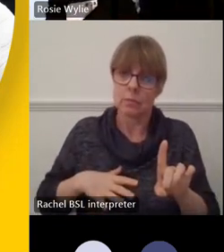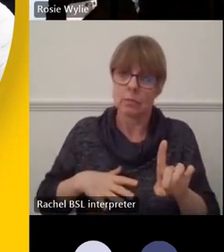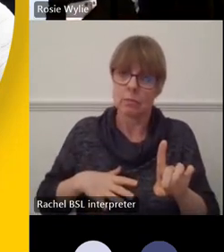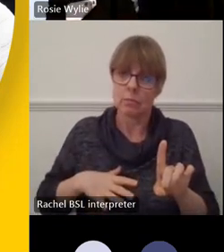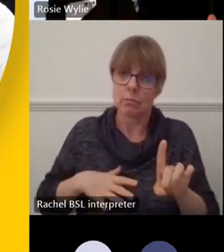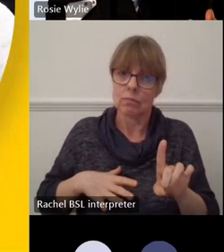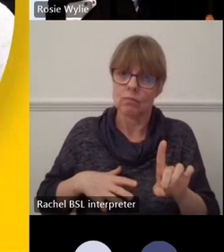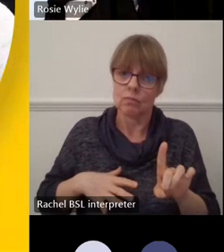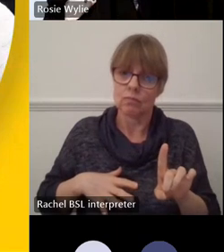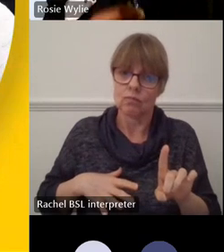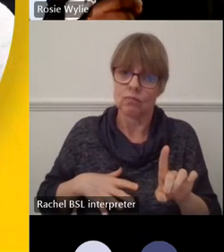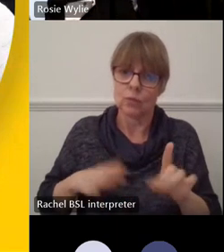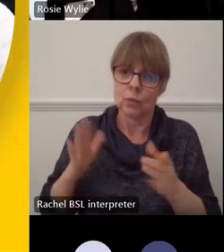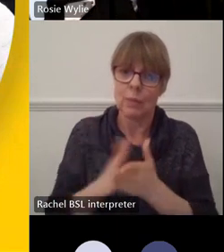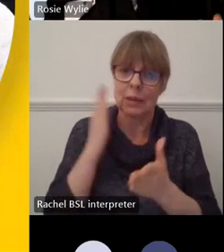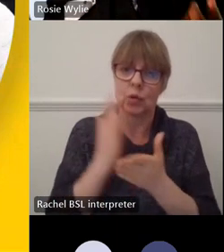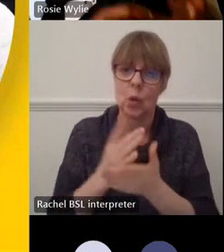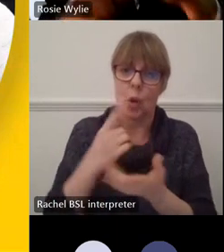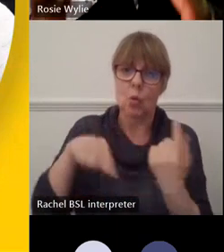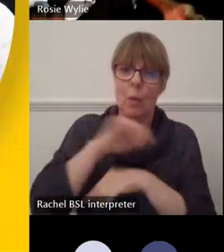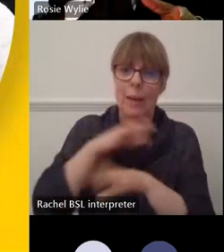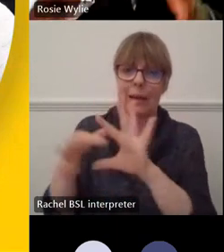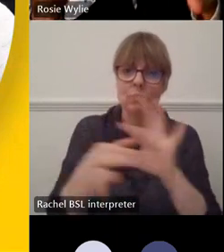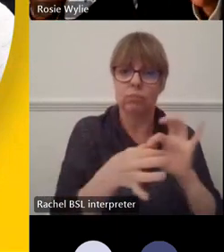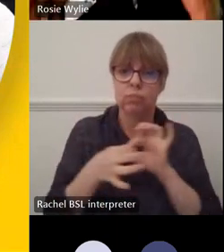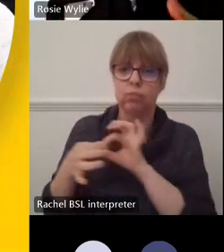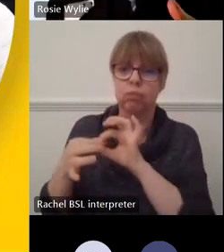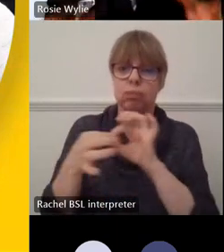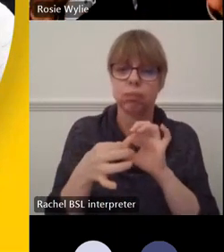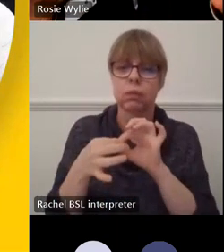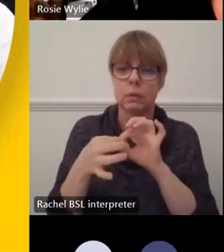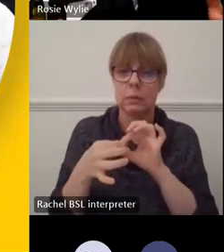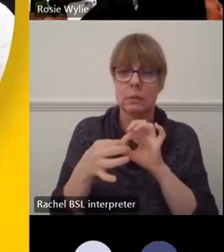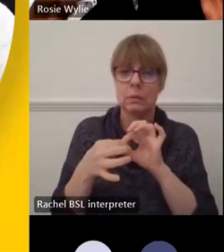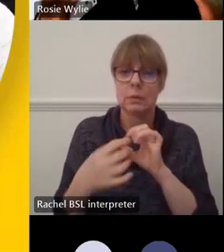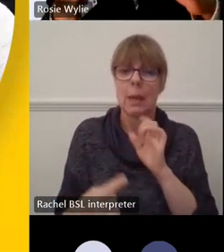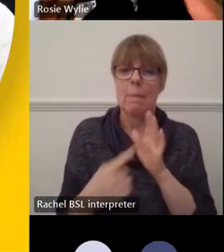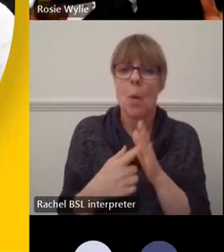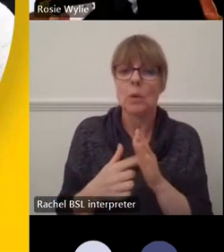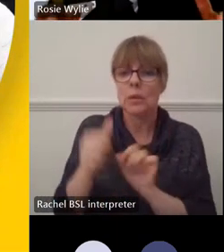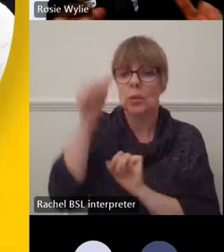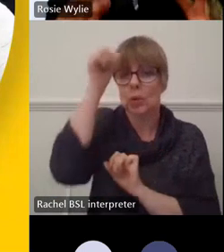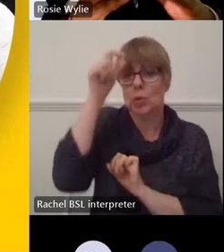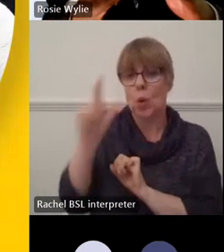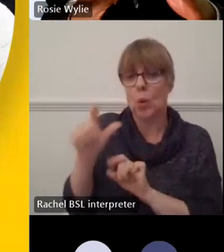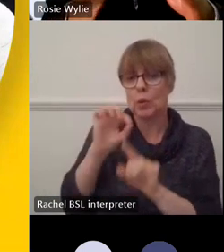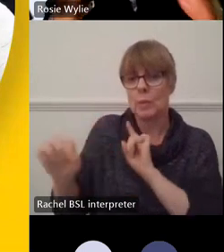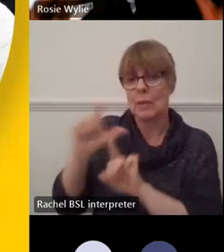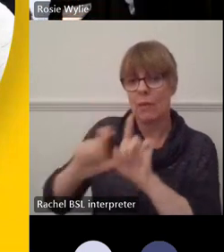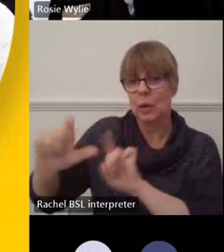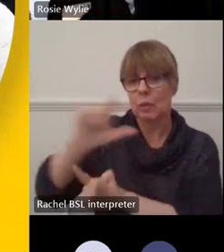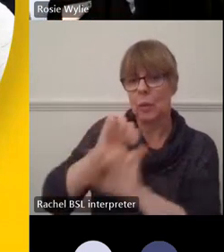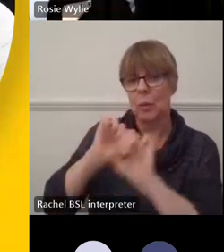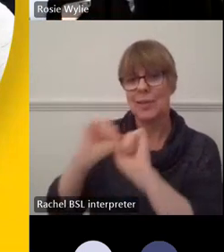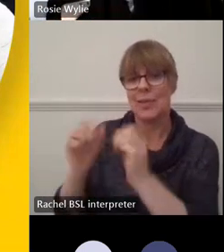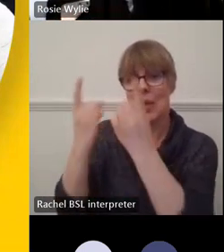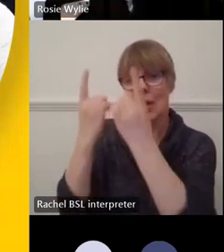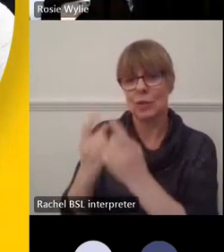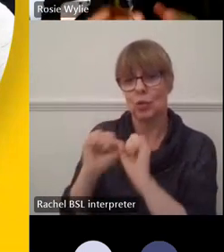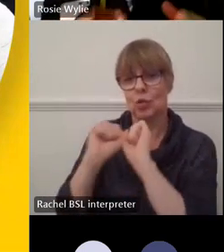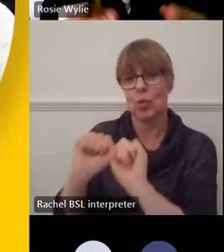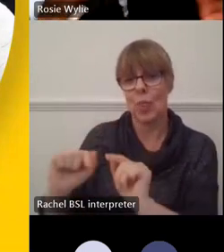but it's very important to understand what that this group, this community, what are the issues, what are the challenges, what are the